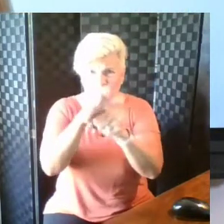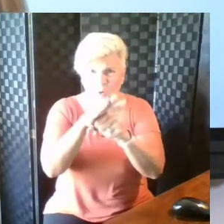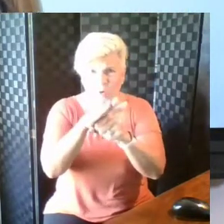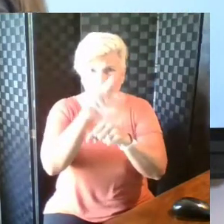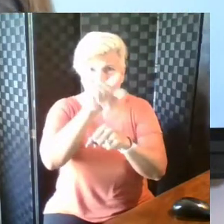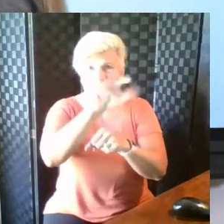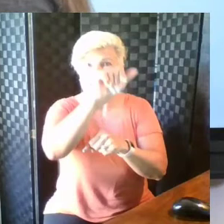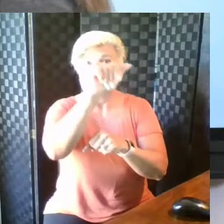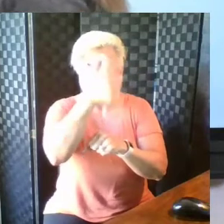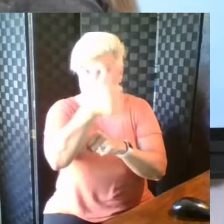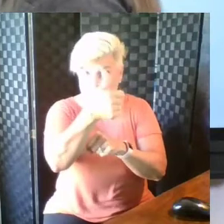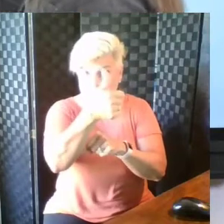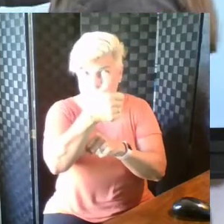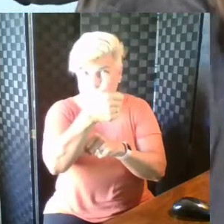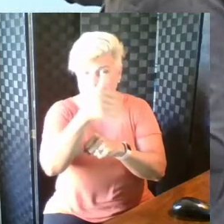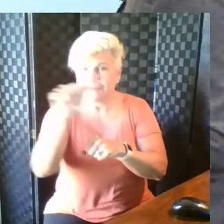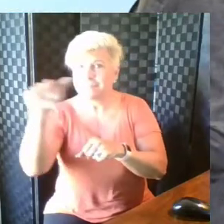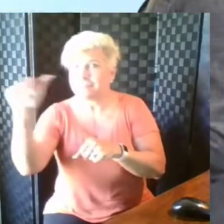say 10,